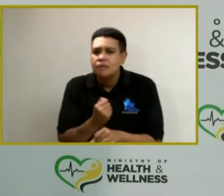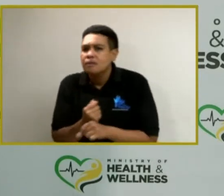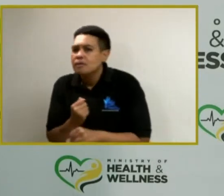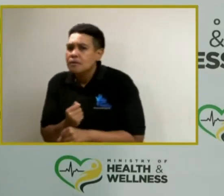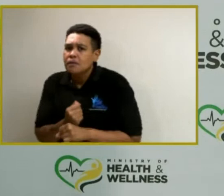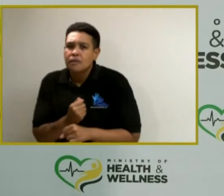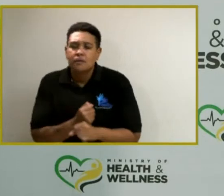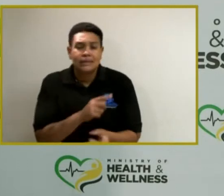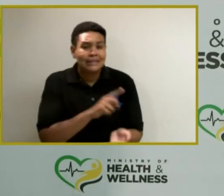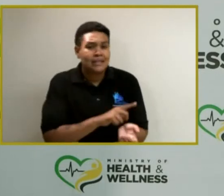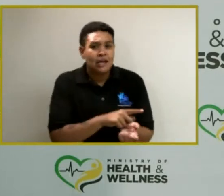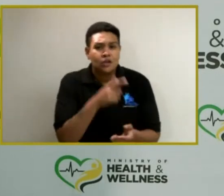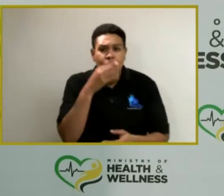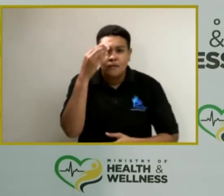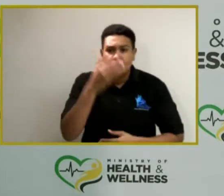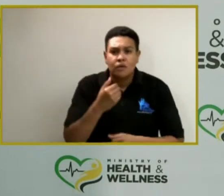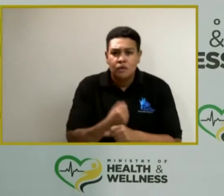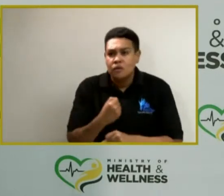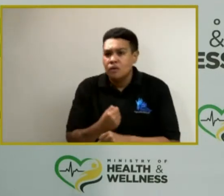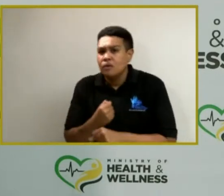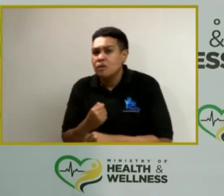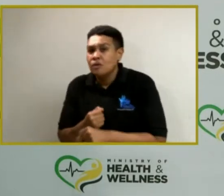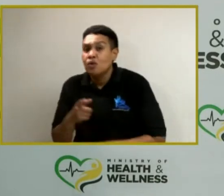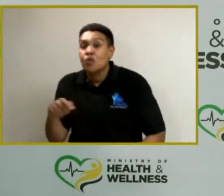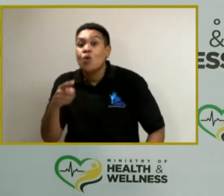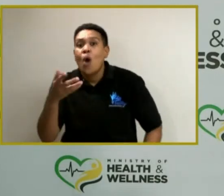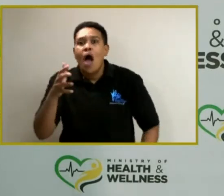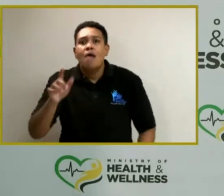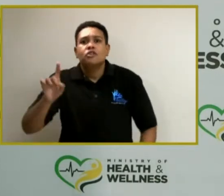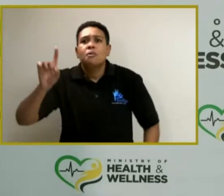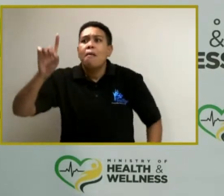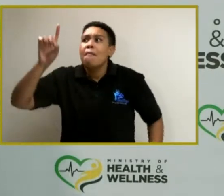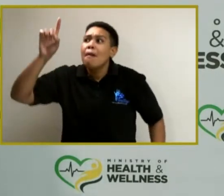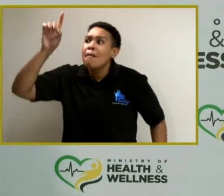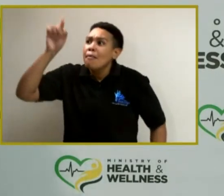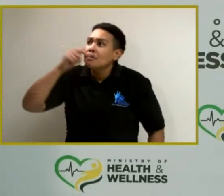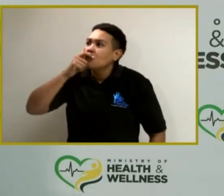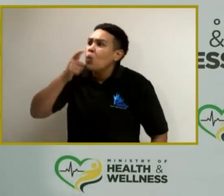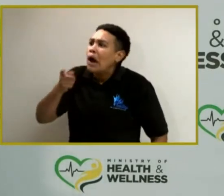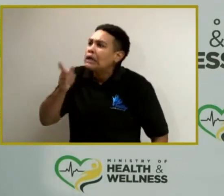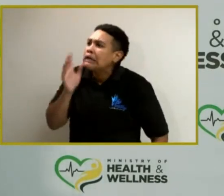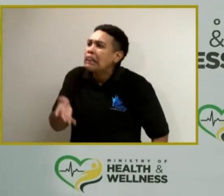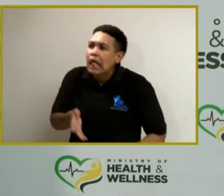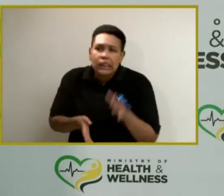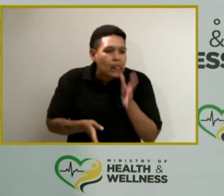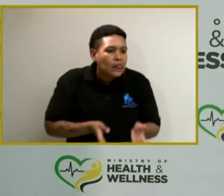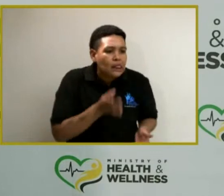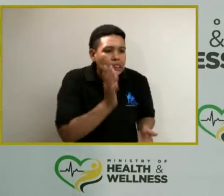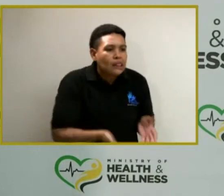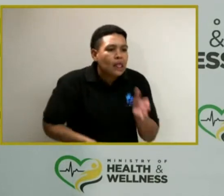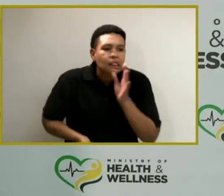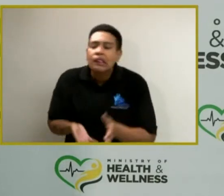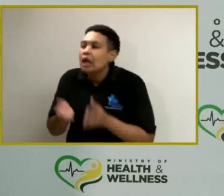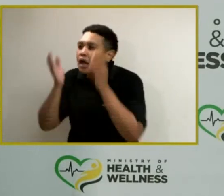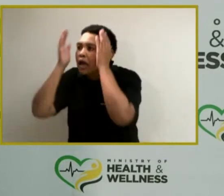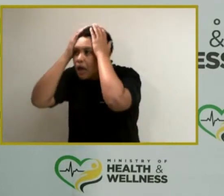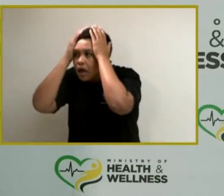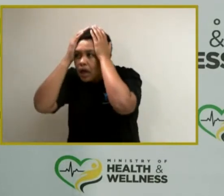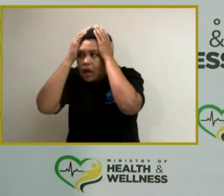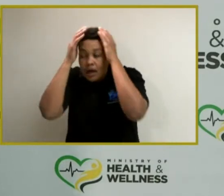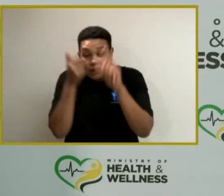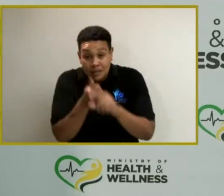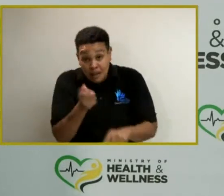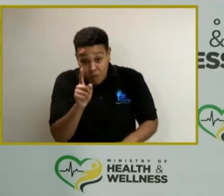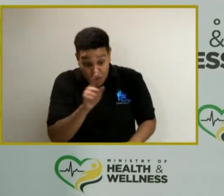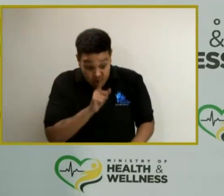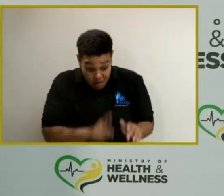the doctors who are on the front line, then those averages go up. So where it really matters, or matters most